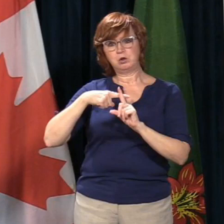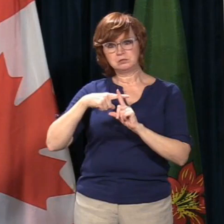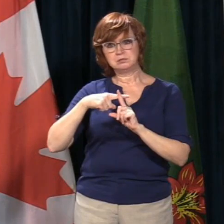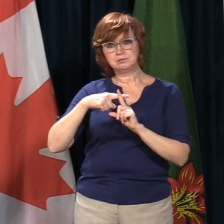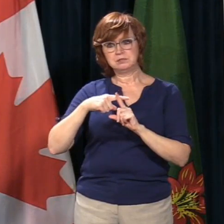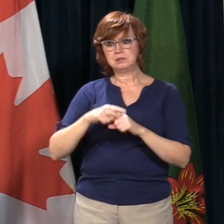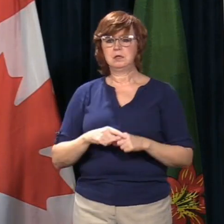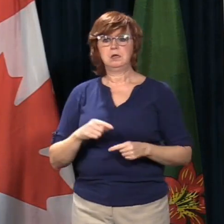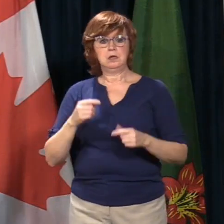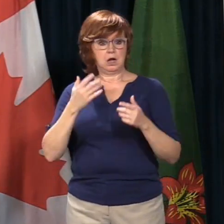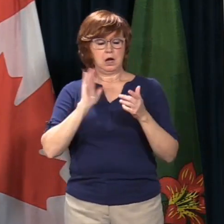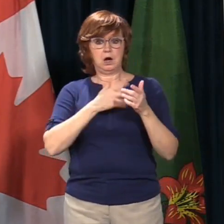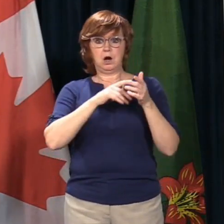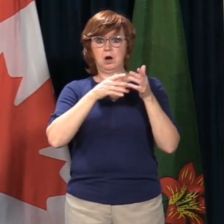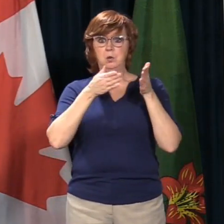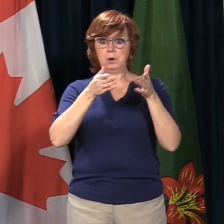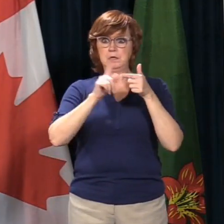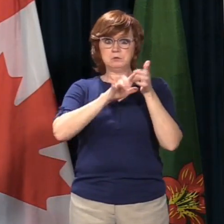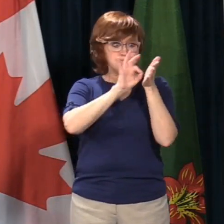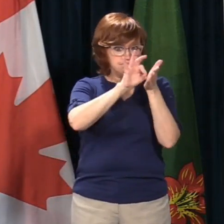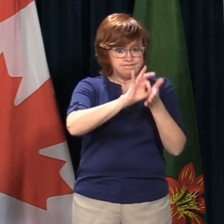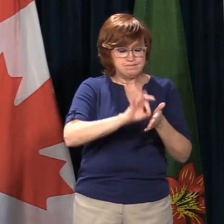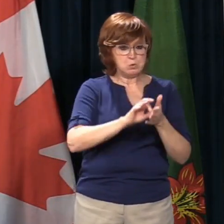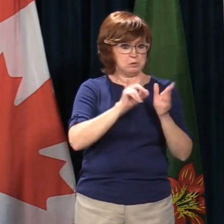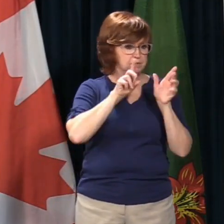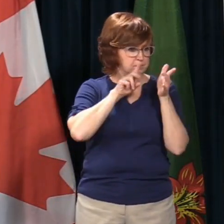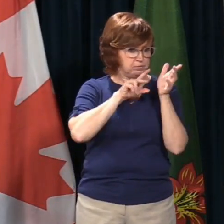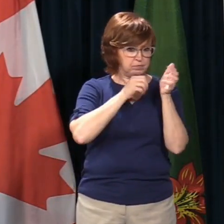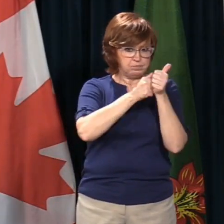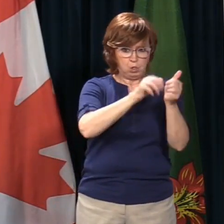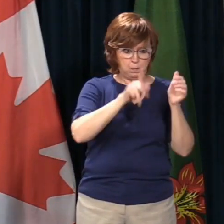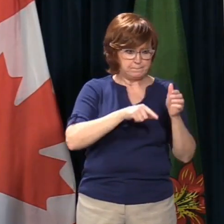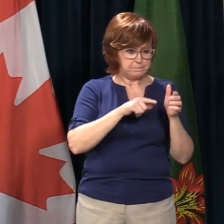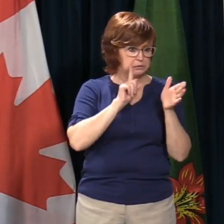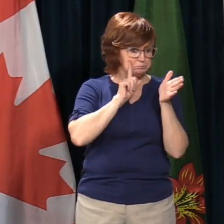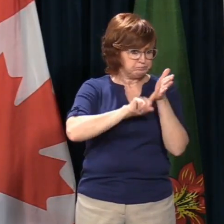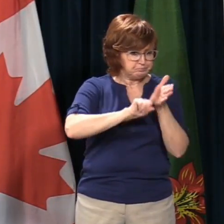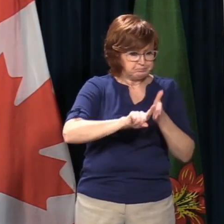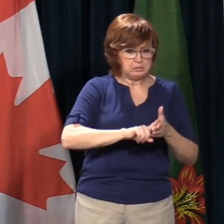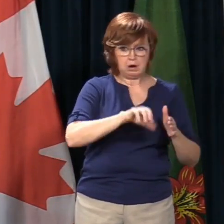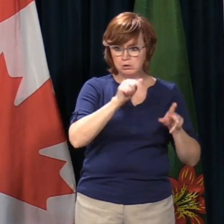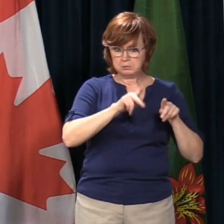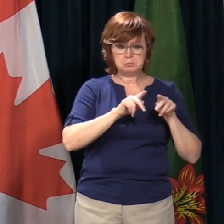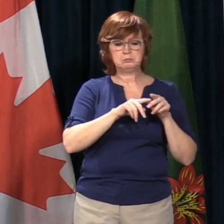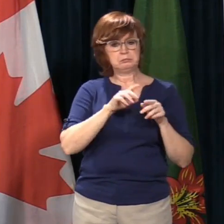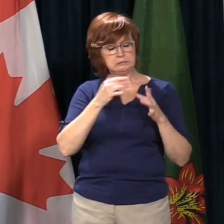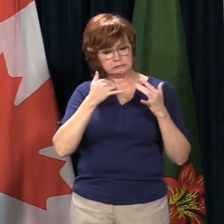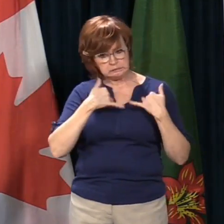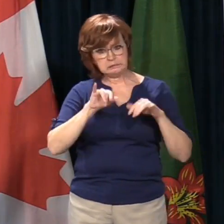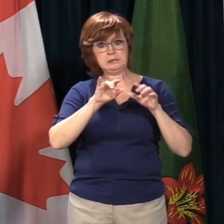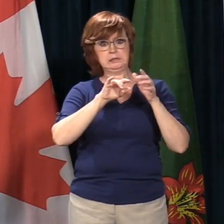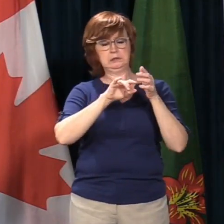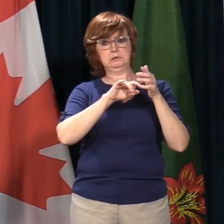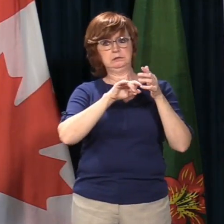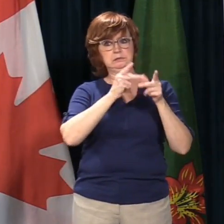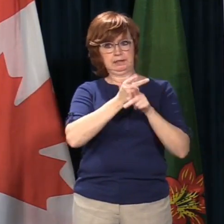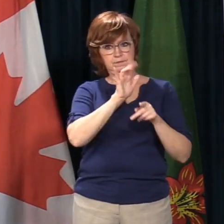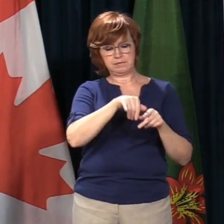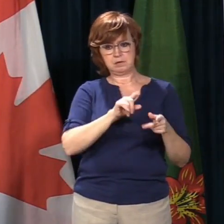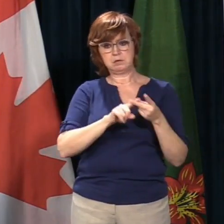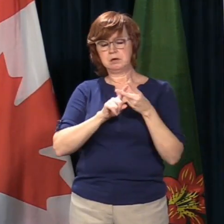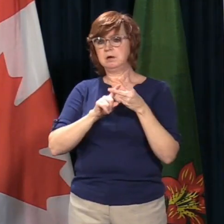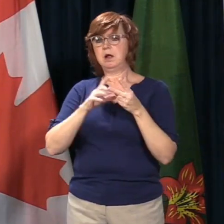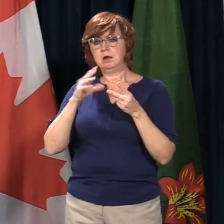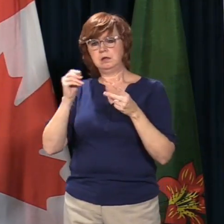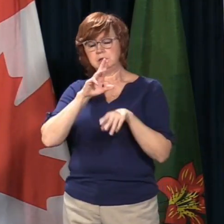successful. Obviously, our job is to be there when you need us, so we will continue to move forward with expanding our acute care capacity needs regardless